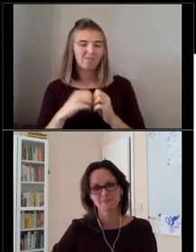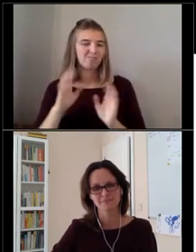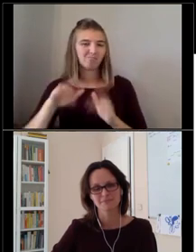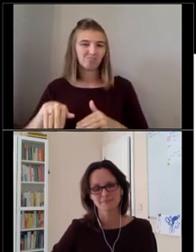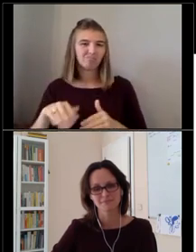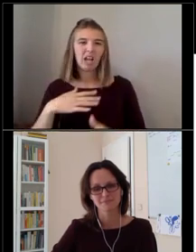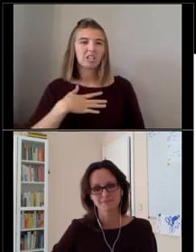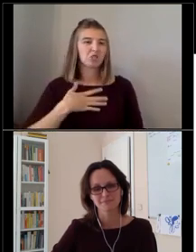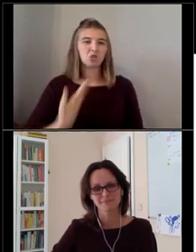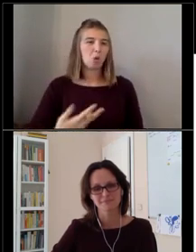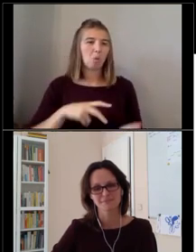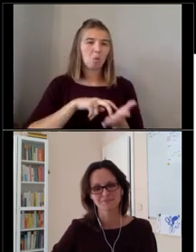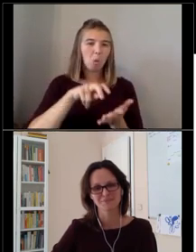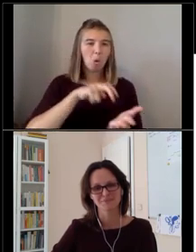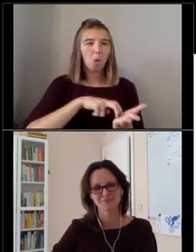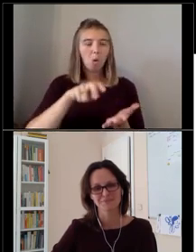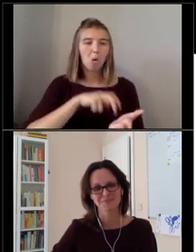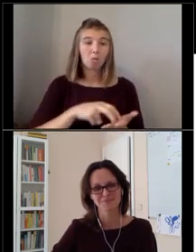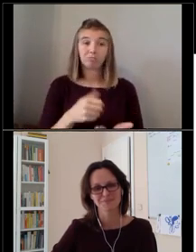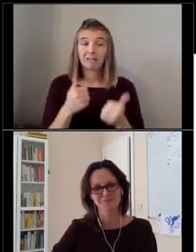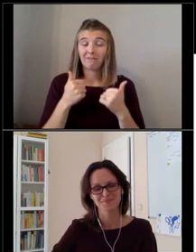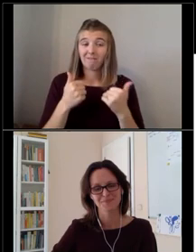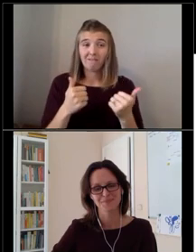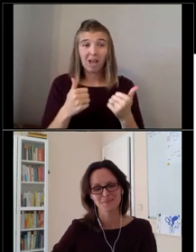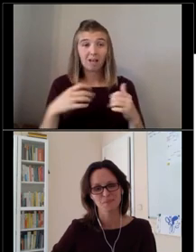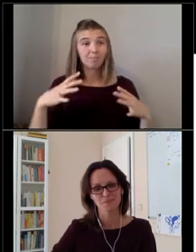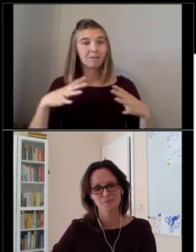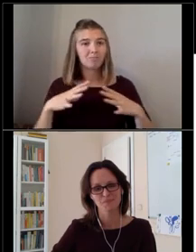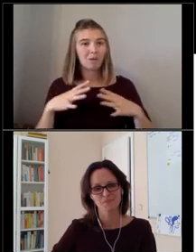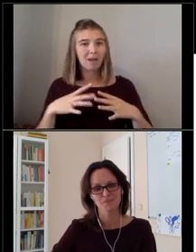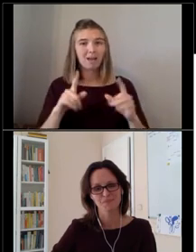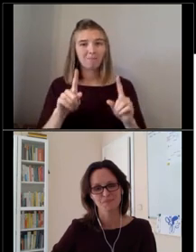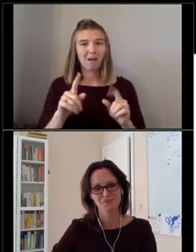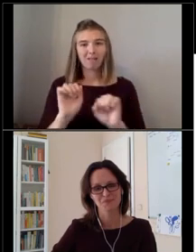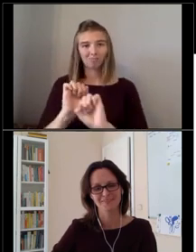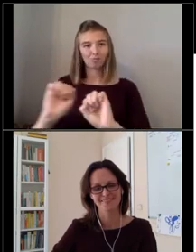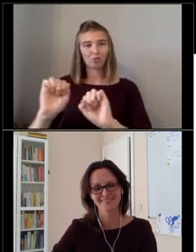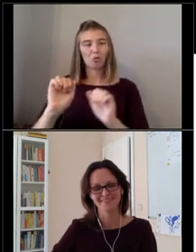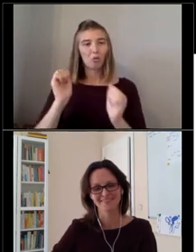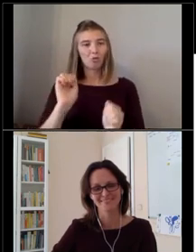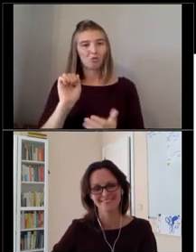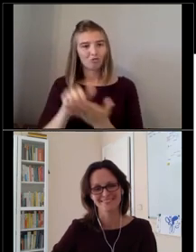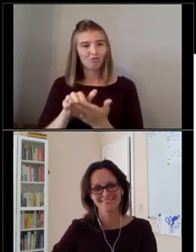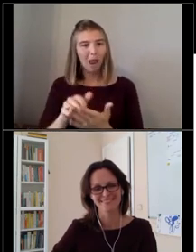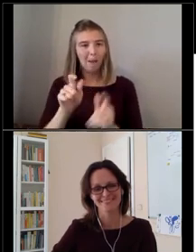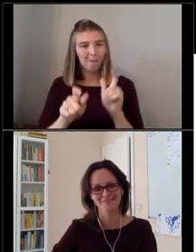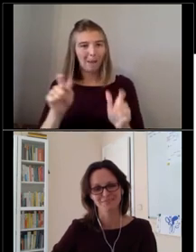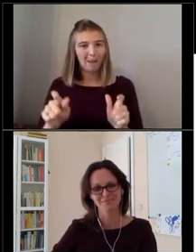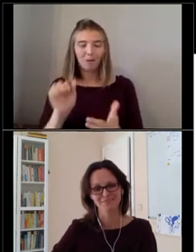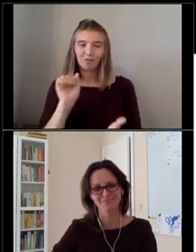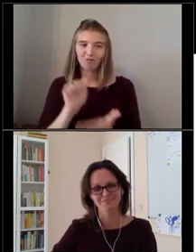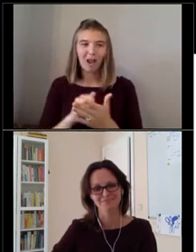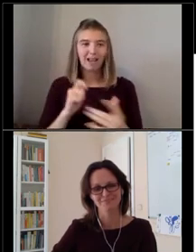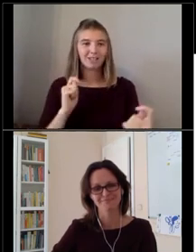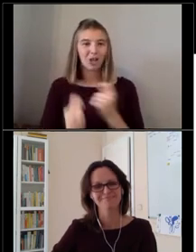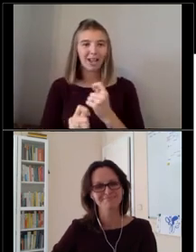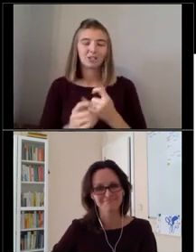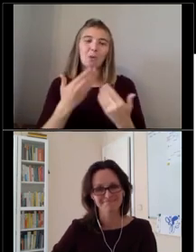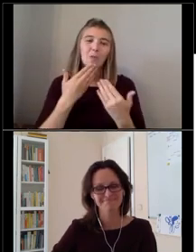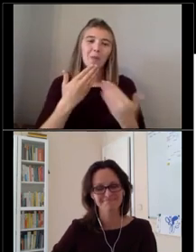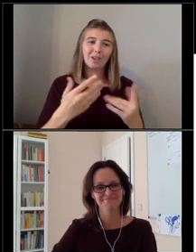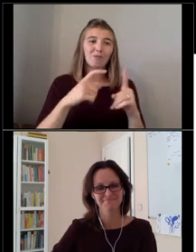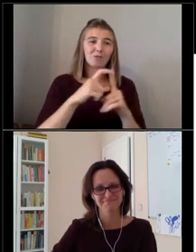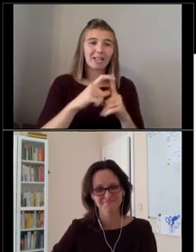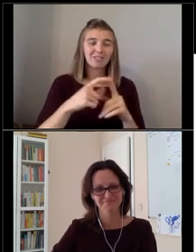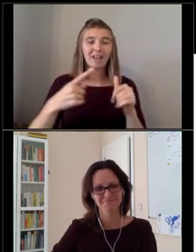walk, then be prepared for that. But you're the right people making the right sorts of changes. Now, thank you ever so much, Desiree, Aaron, Mita.